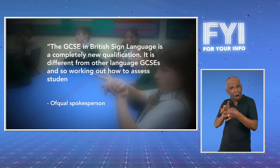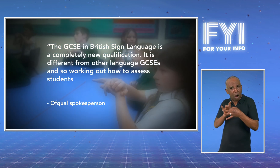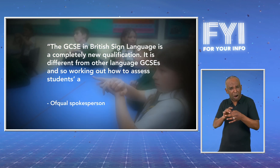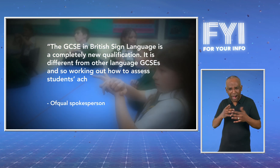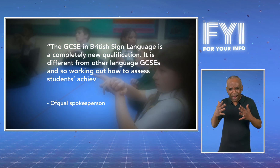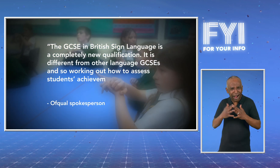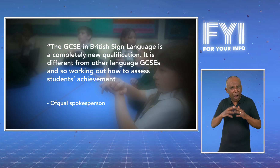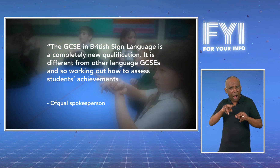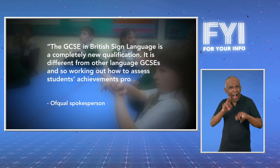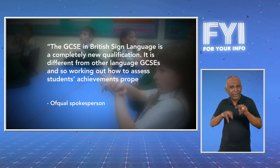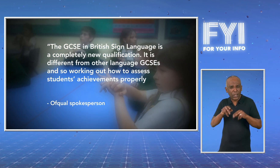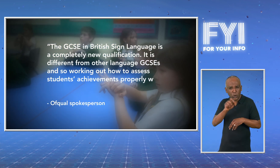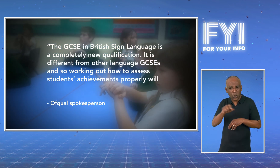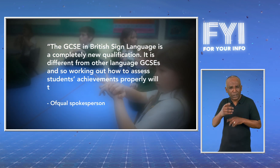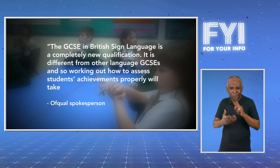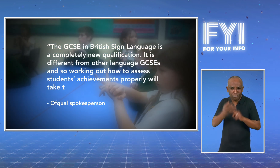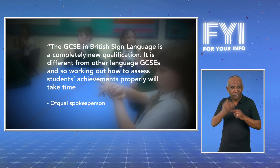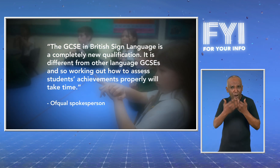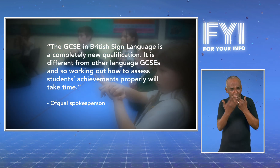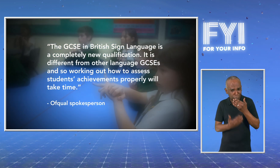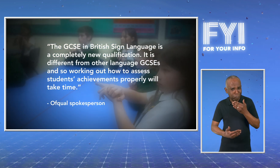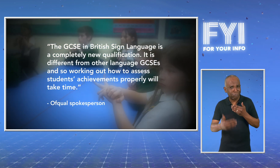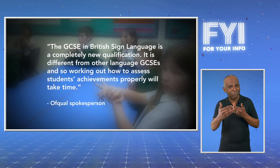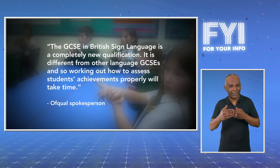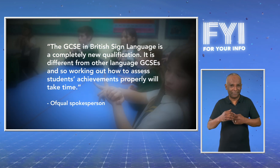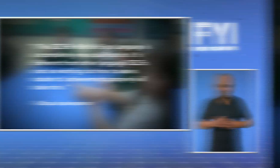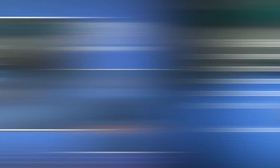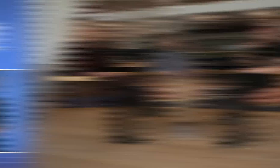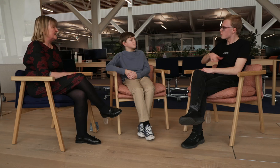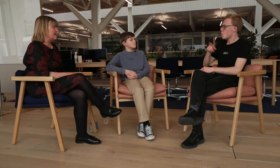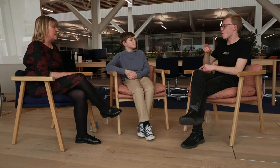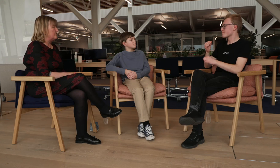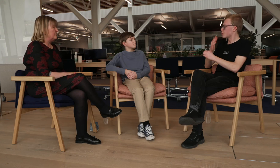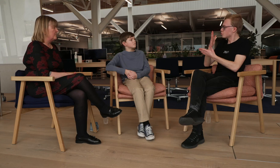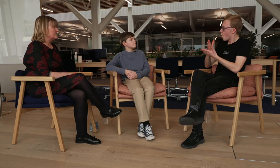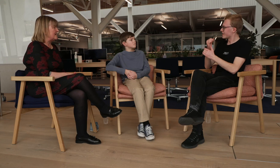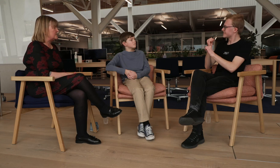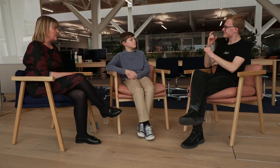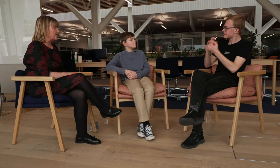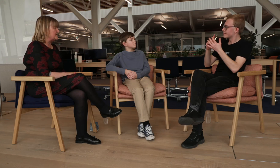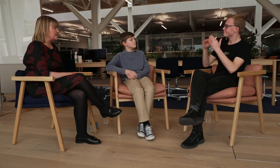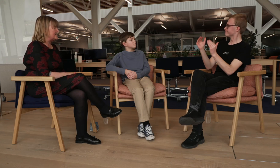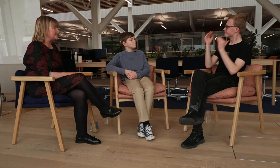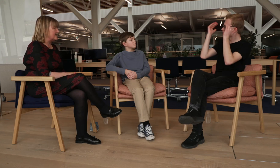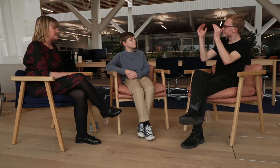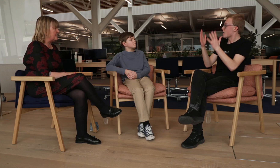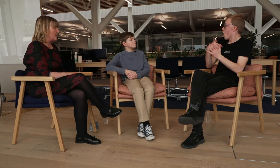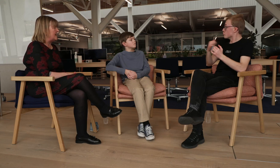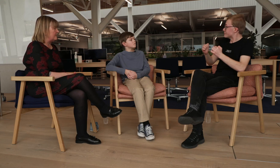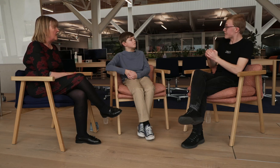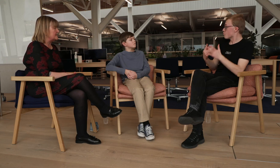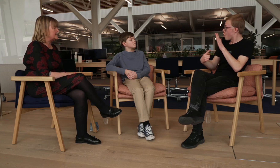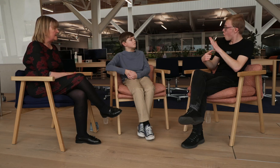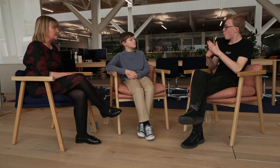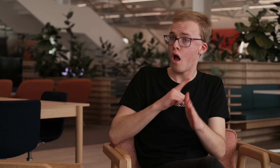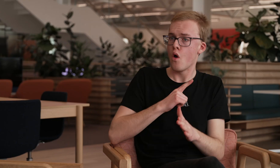how to assess students' achievements properly will take time." They want to make sure that the GCSE is of high